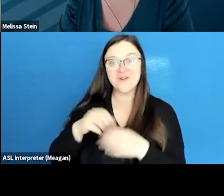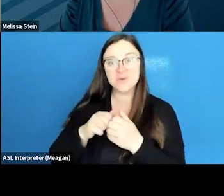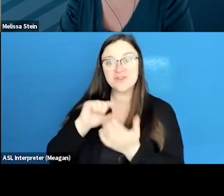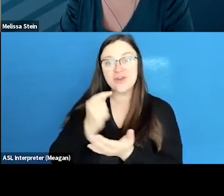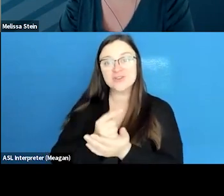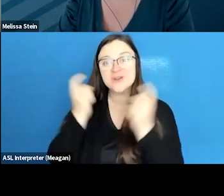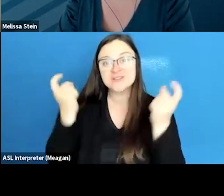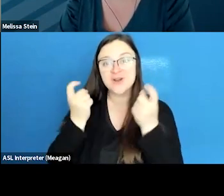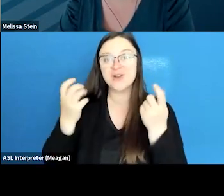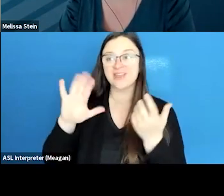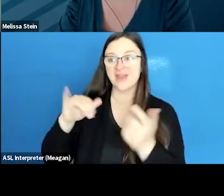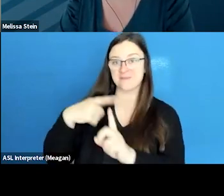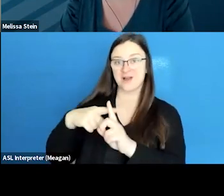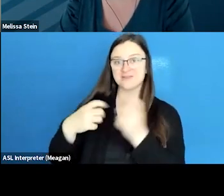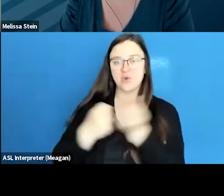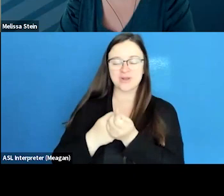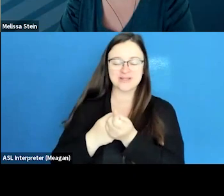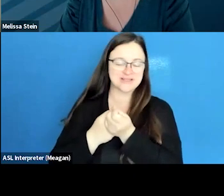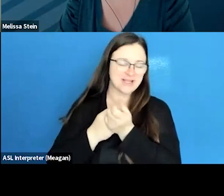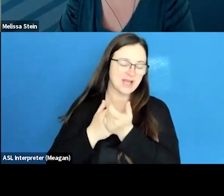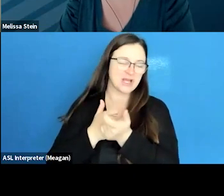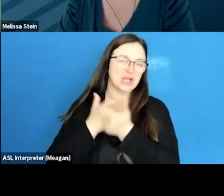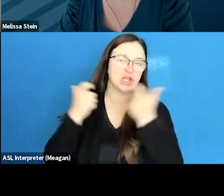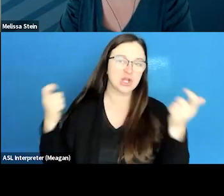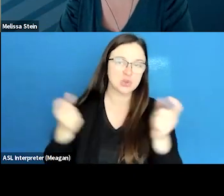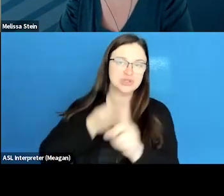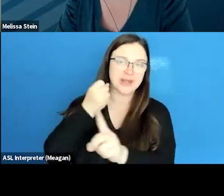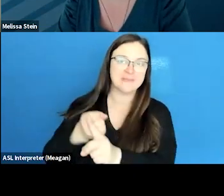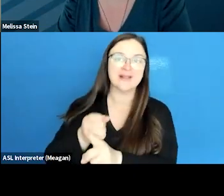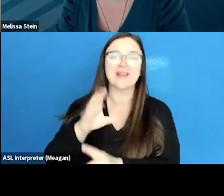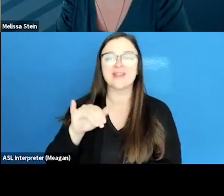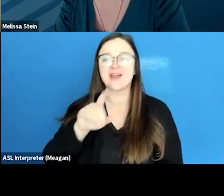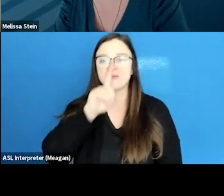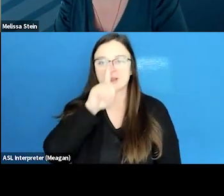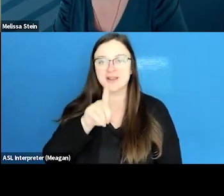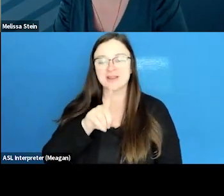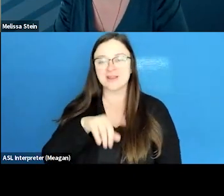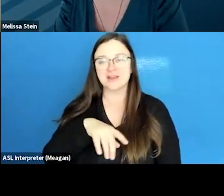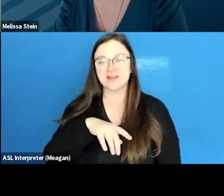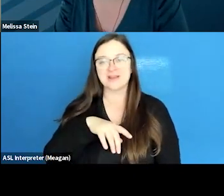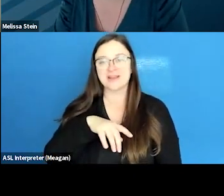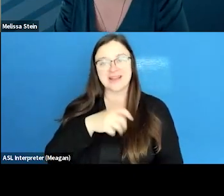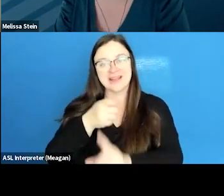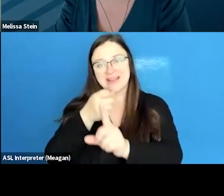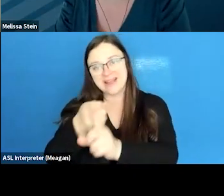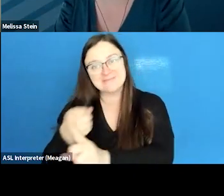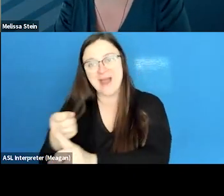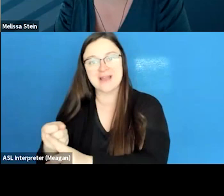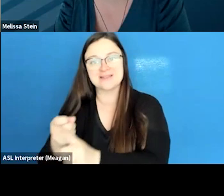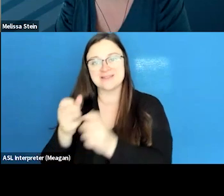positive support has been so huge. And that really transcends, all sorts of rural, urban,